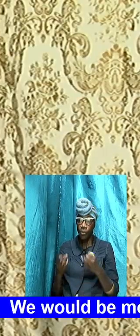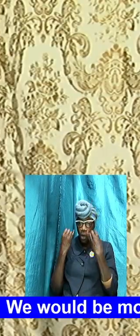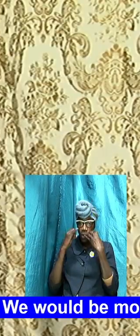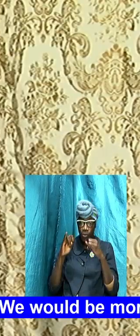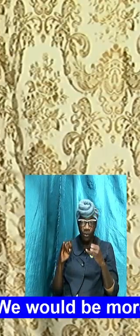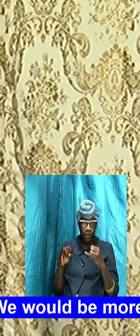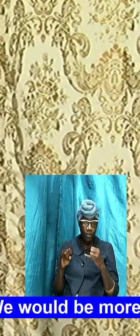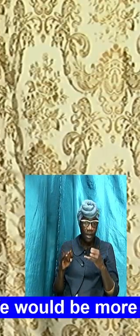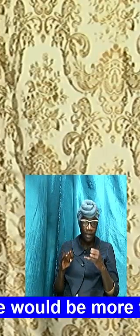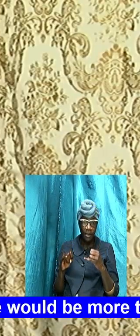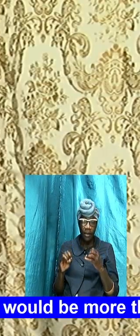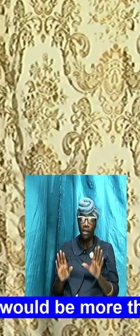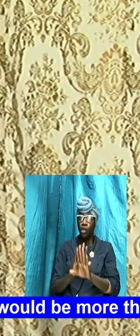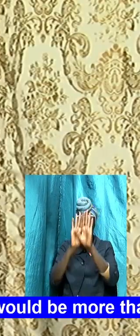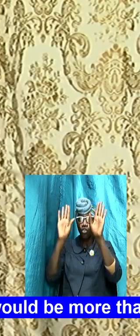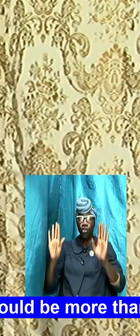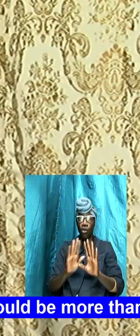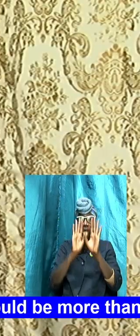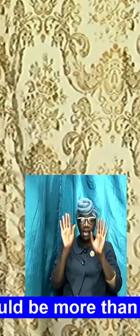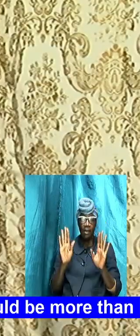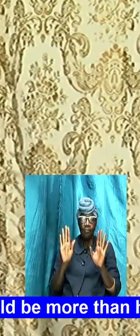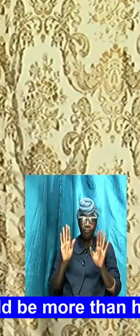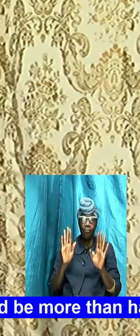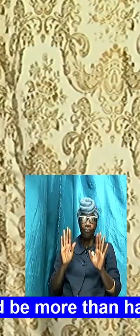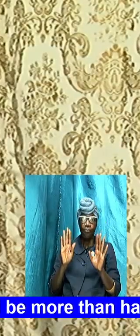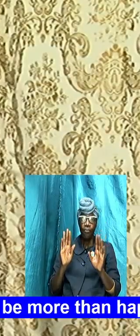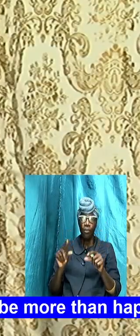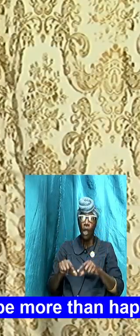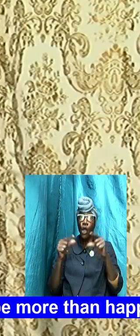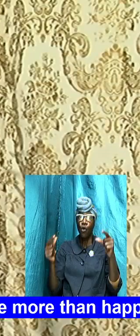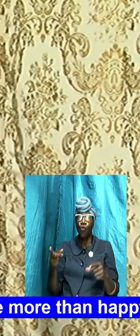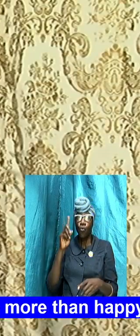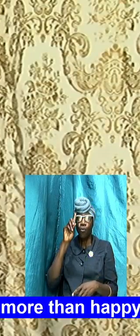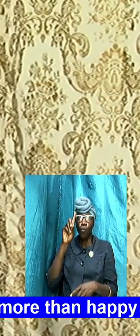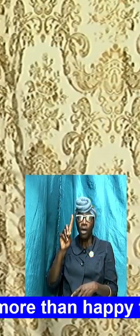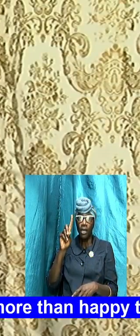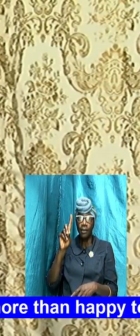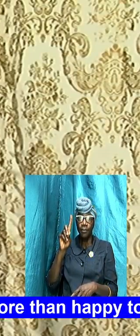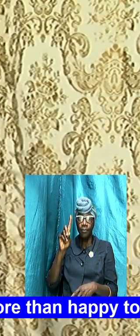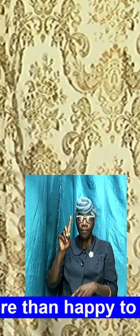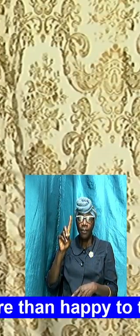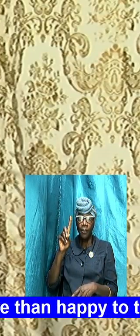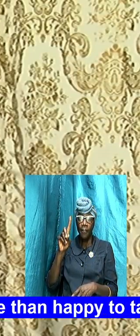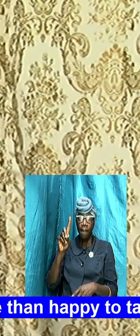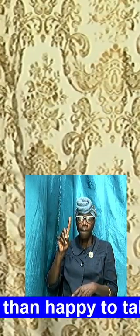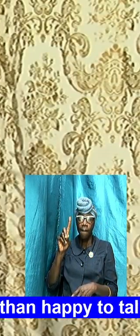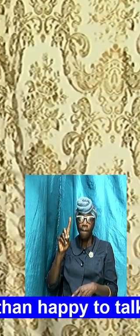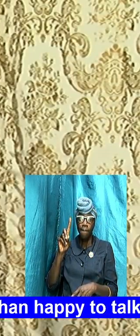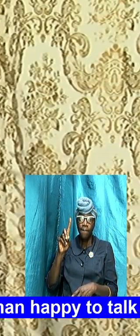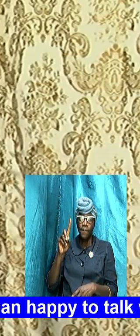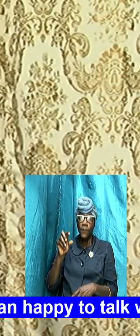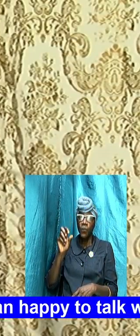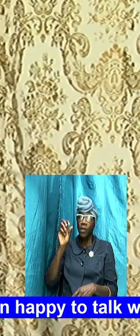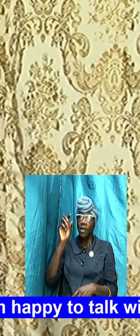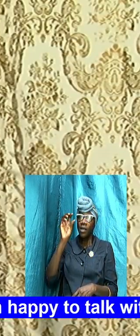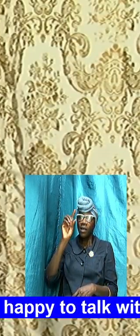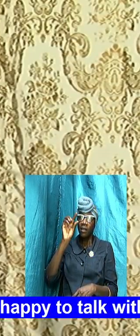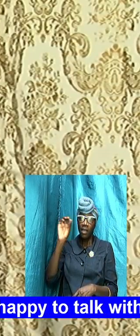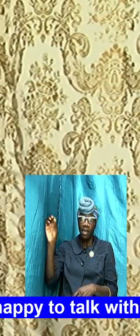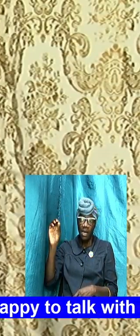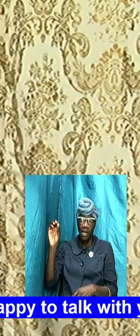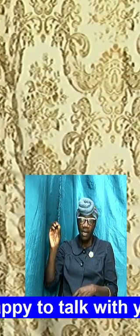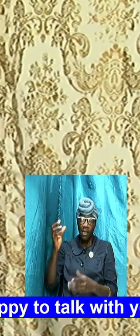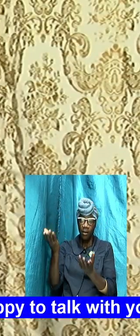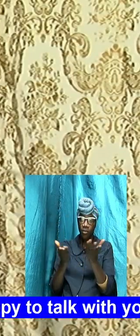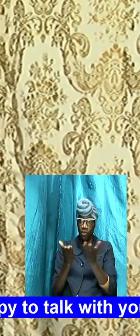on Sunday, amen, we have group one, amen, for the 9 a.m. service. And we have group two for